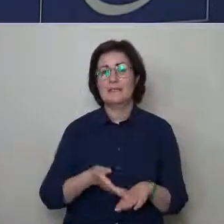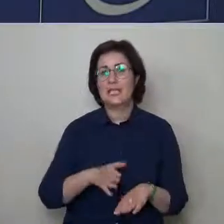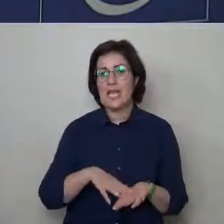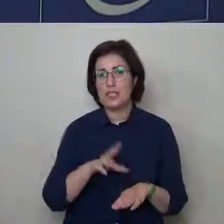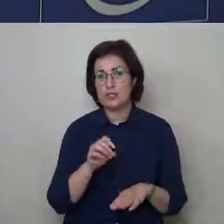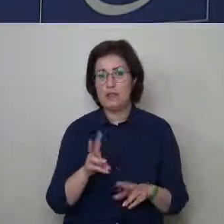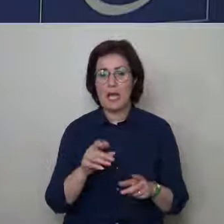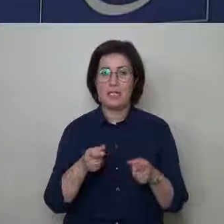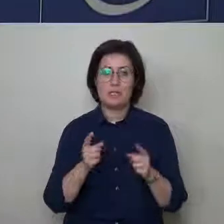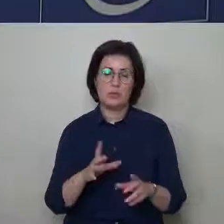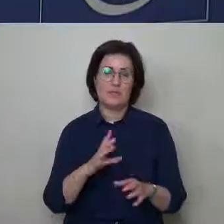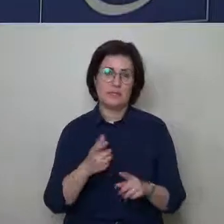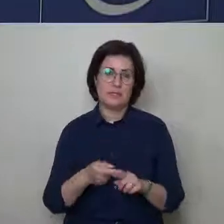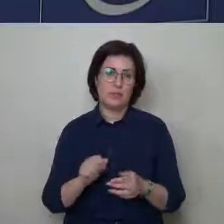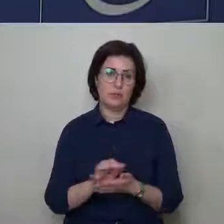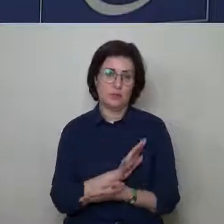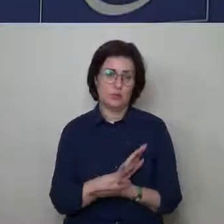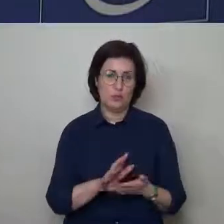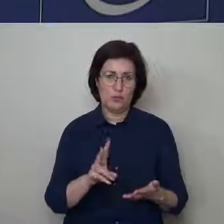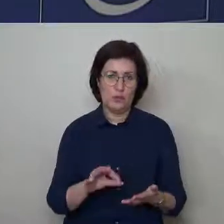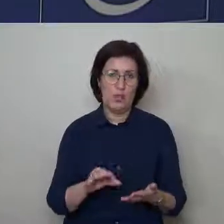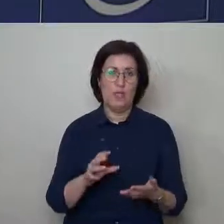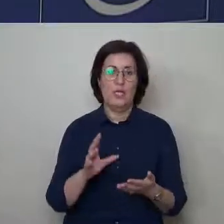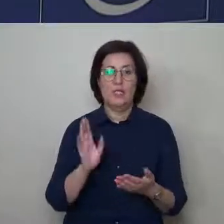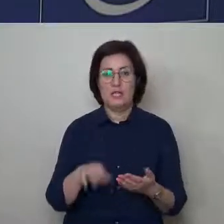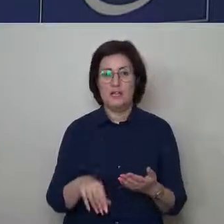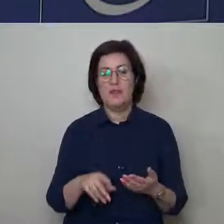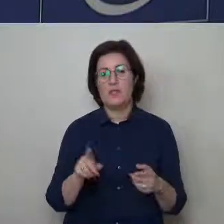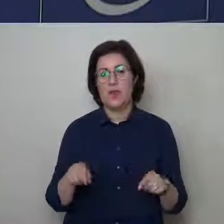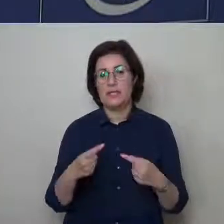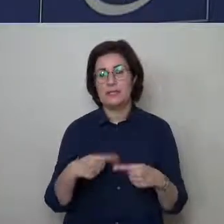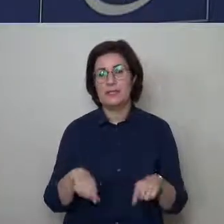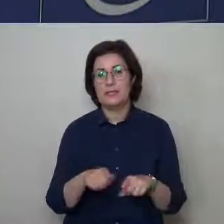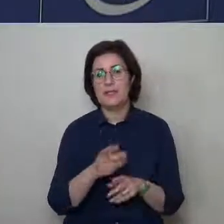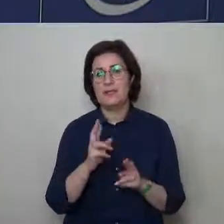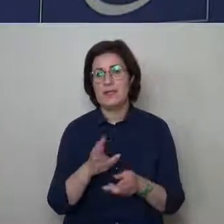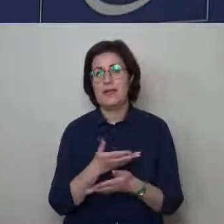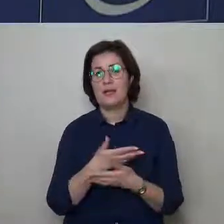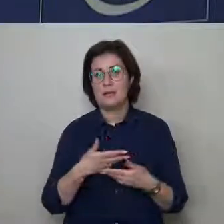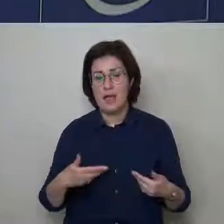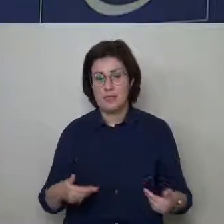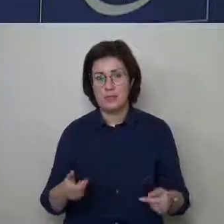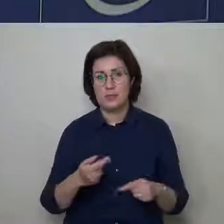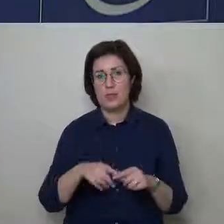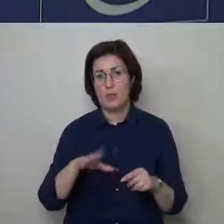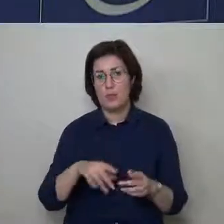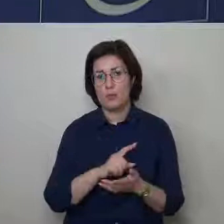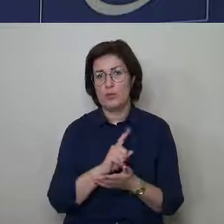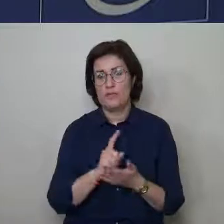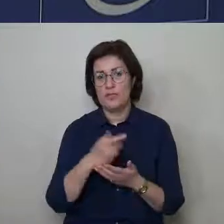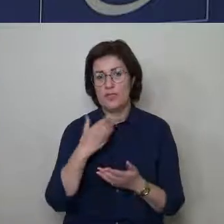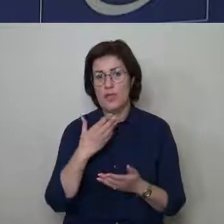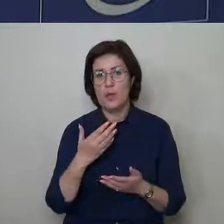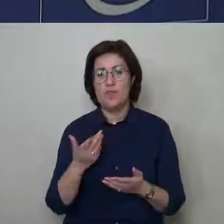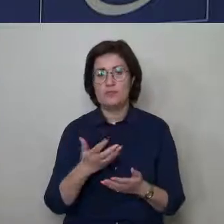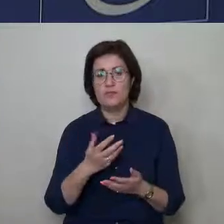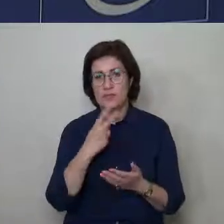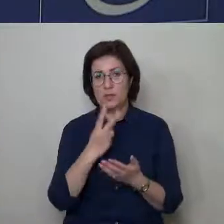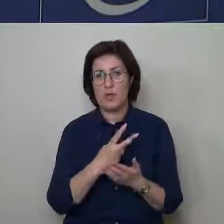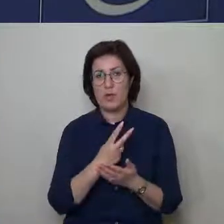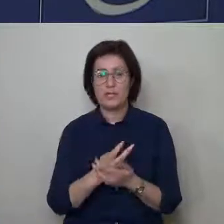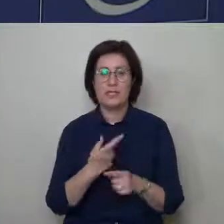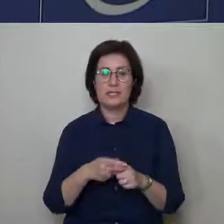Sometimes it is even more difficult to document the complaint, but at least that's free, because even such